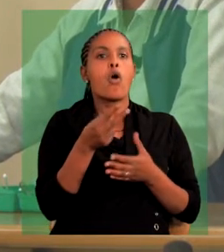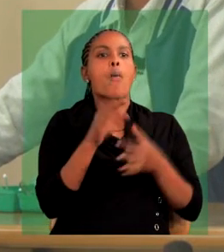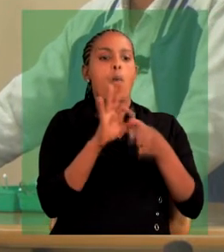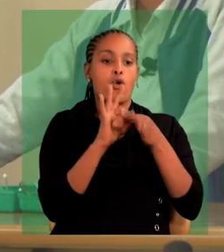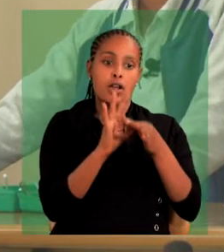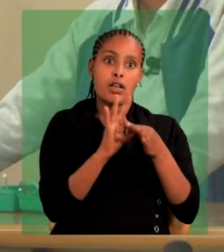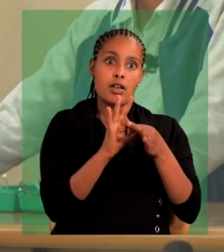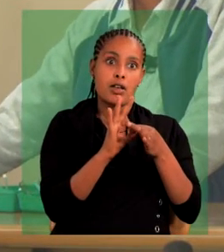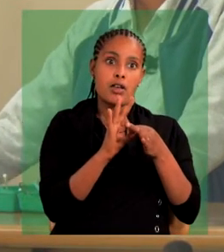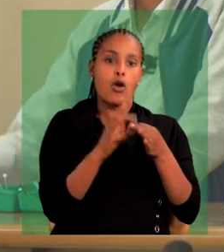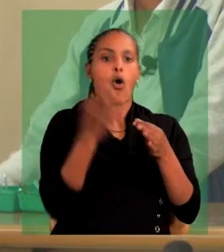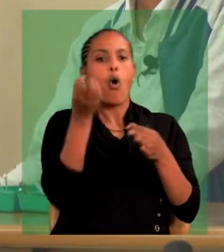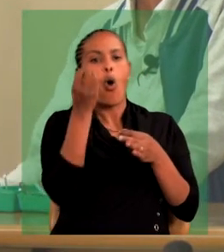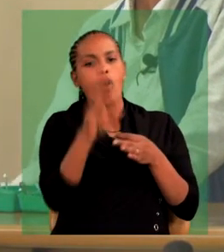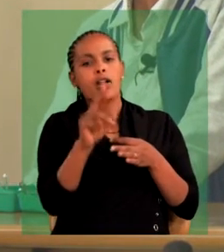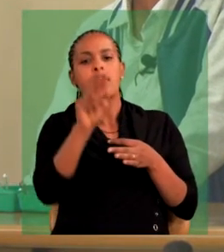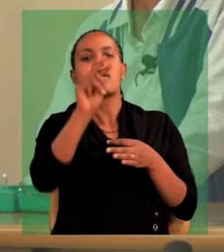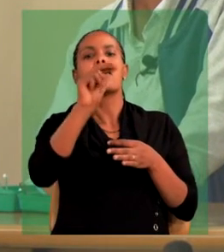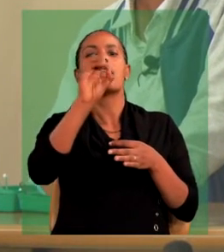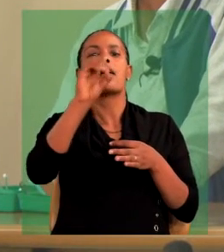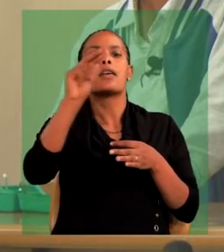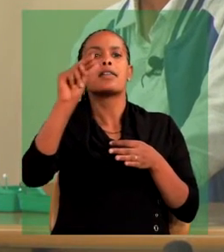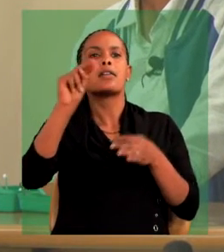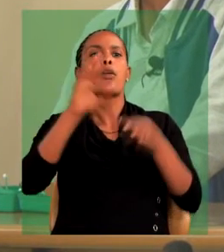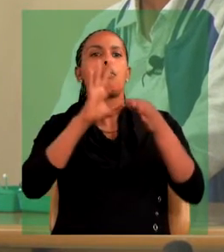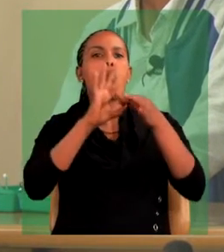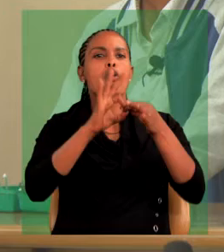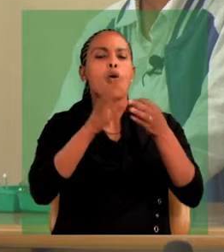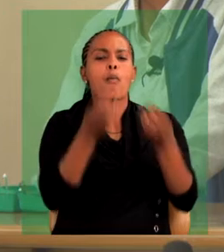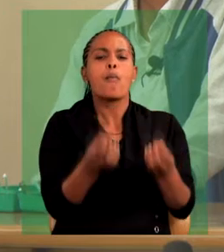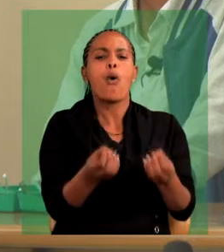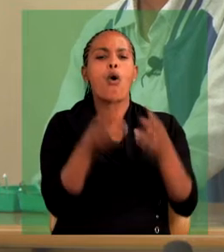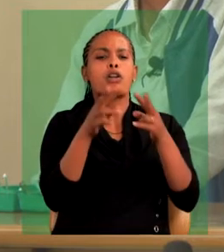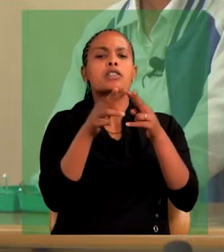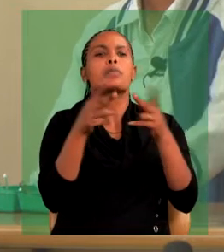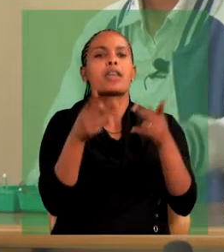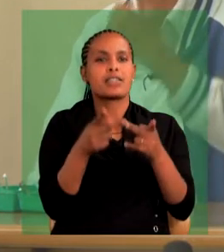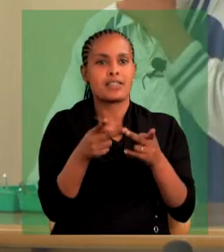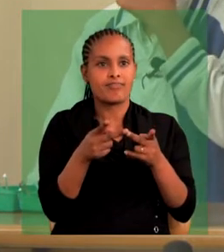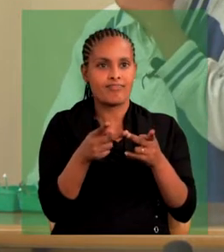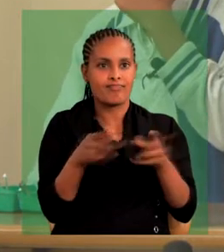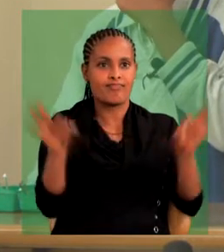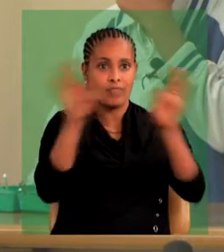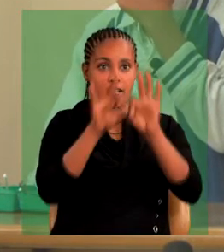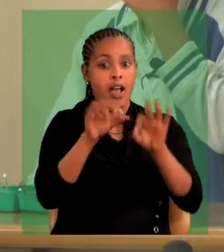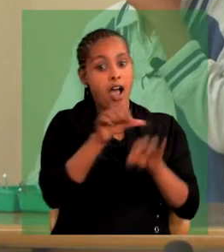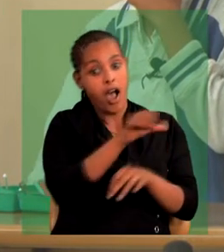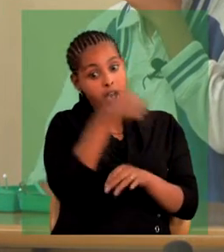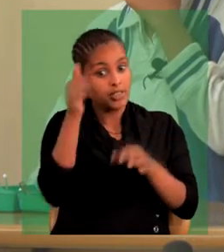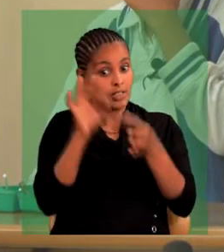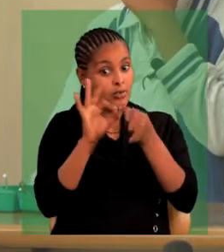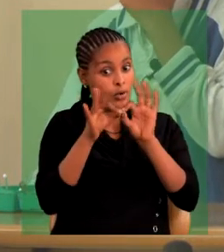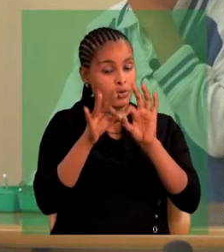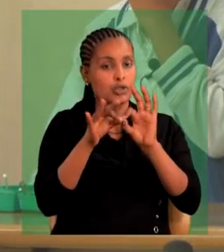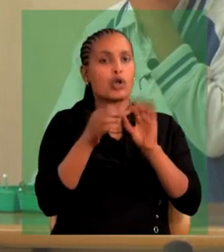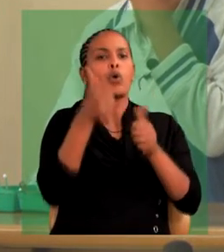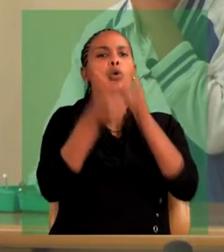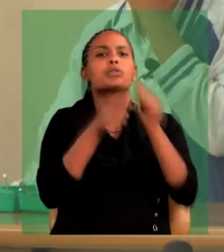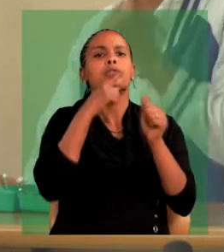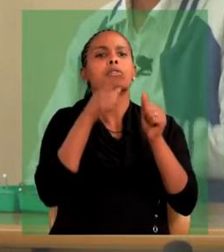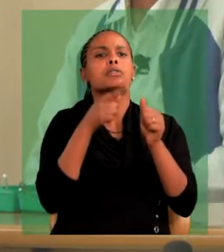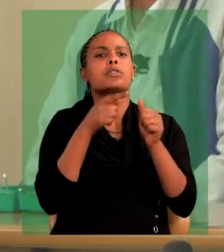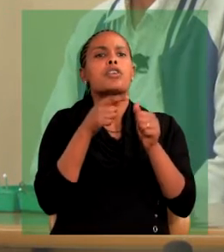bonding or non-bonding require more space. In other words, which one